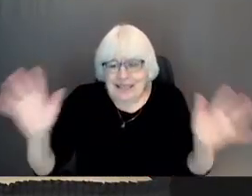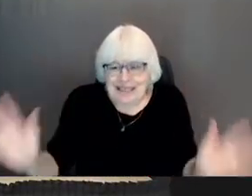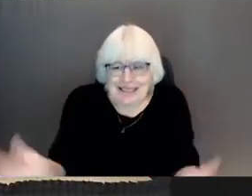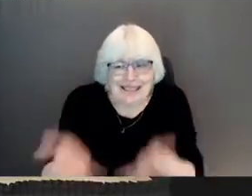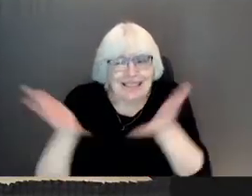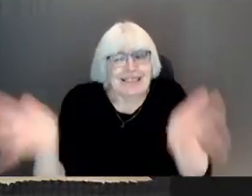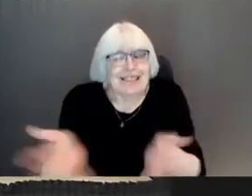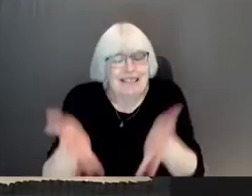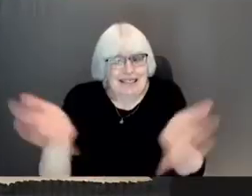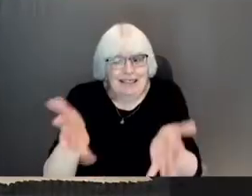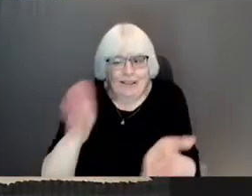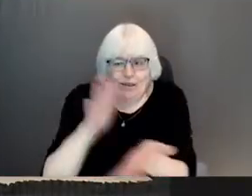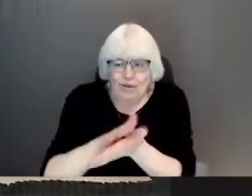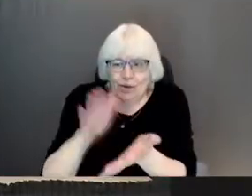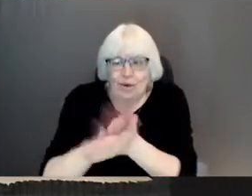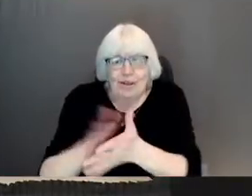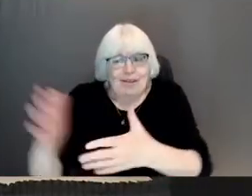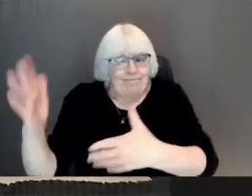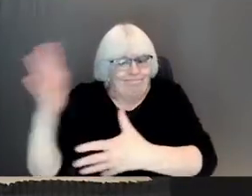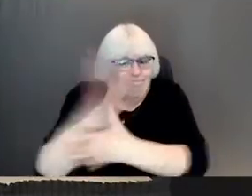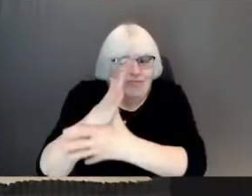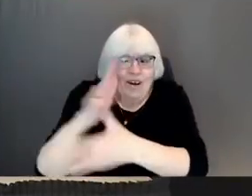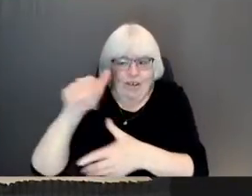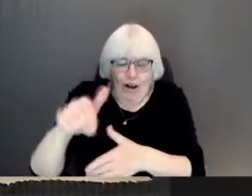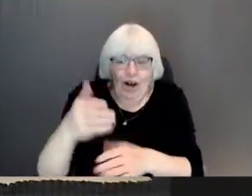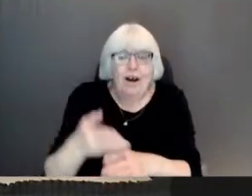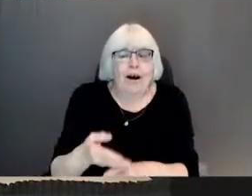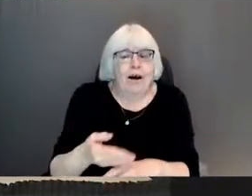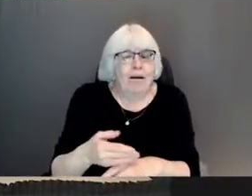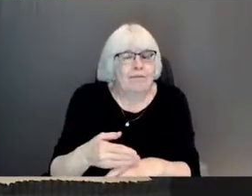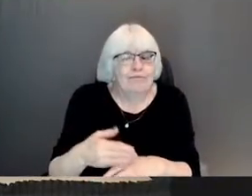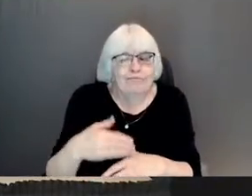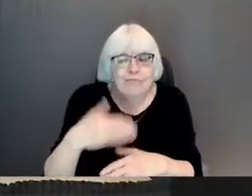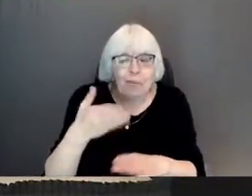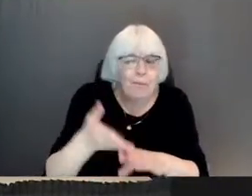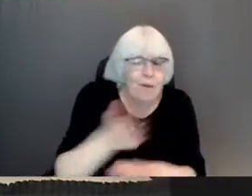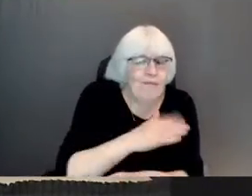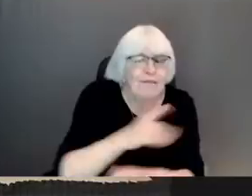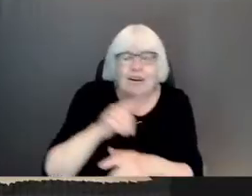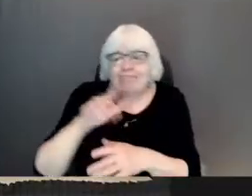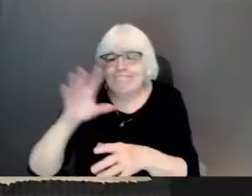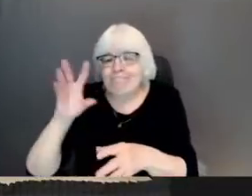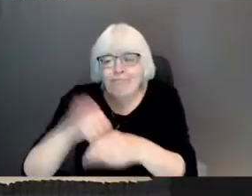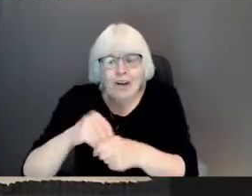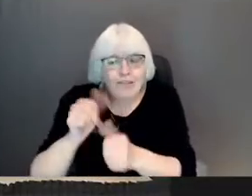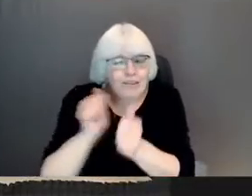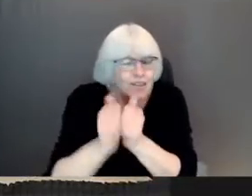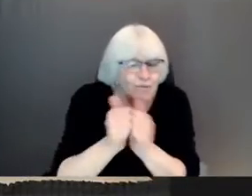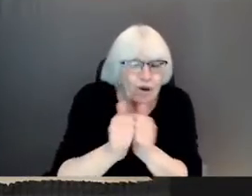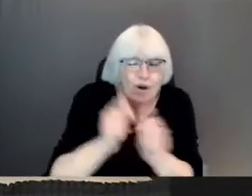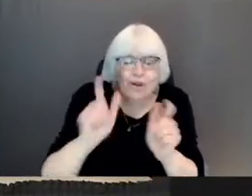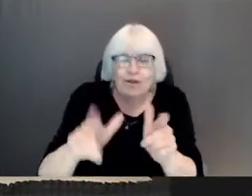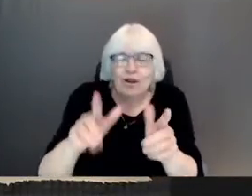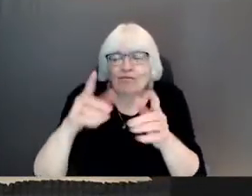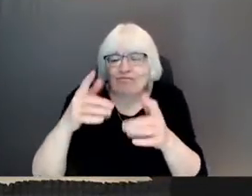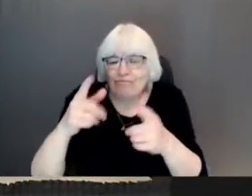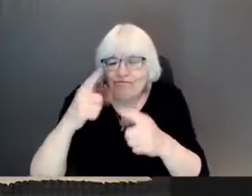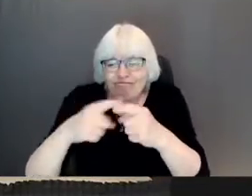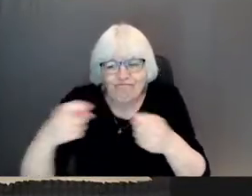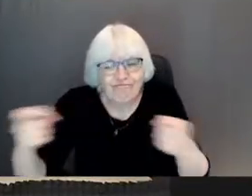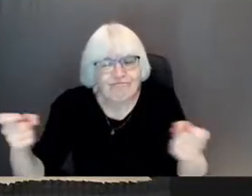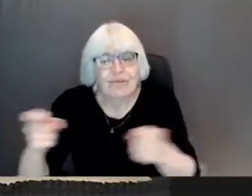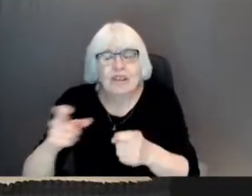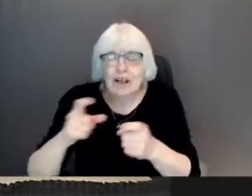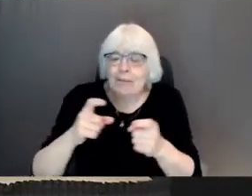other activities. And our focus has been on that back-to-school plan. The fact that our